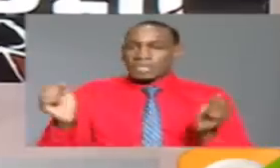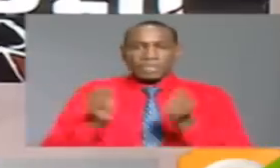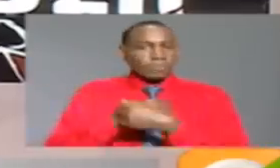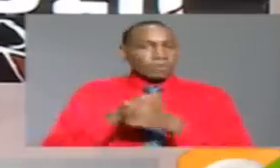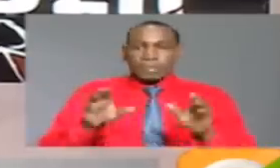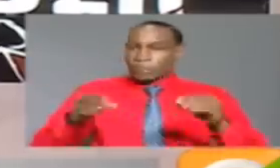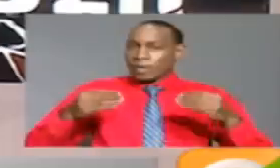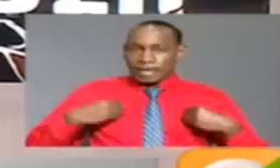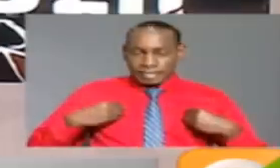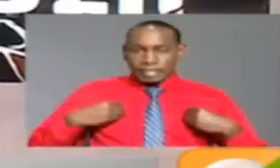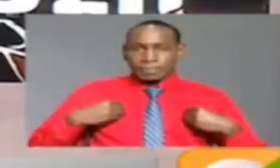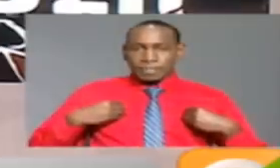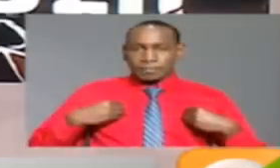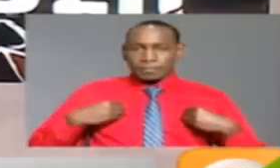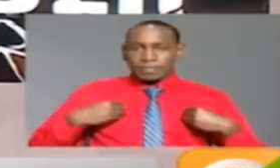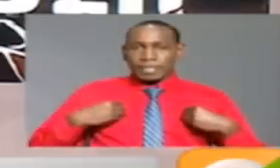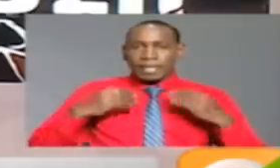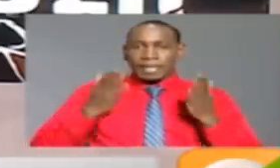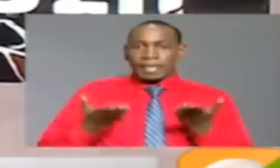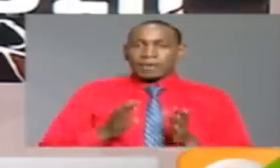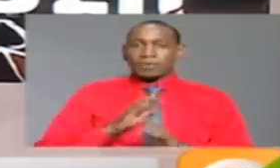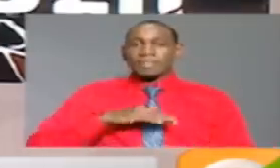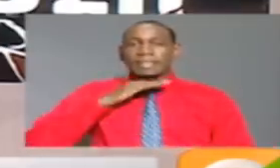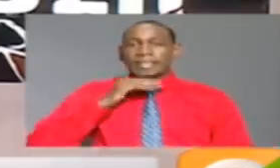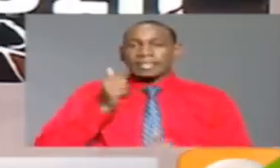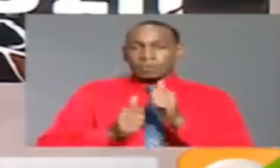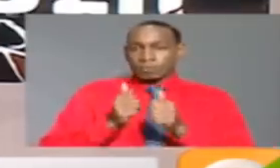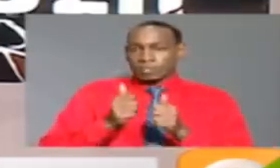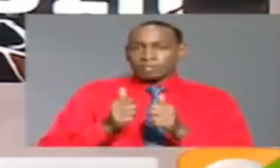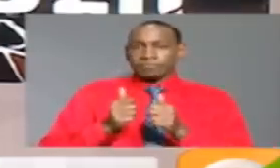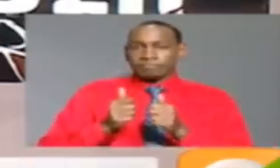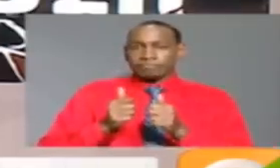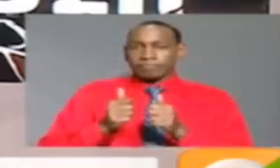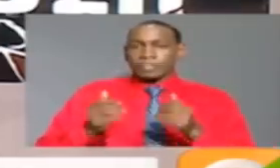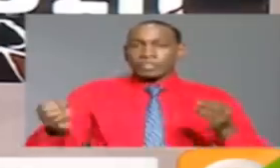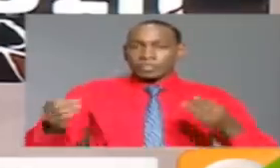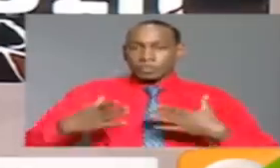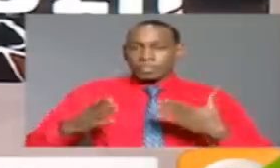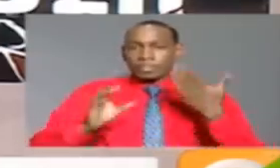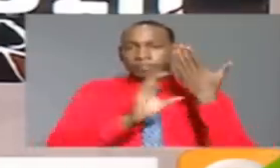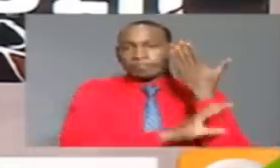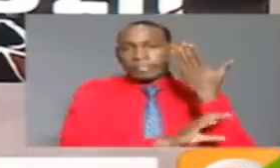Sikolia with the latest intrigues of a death that has gripped the nation.